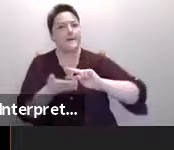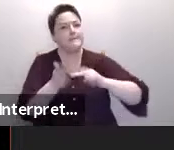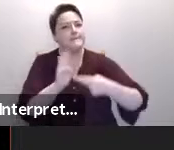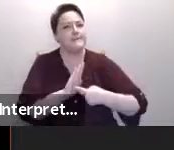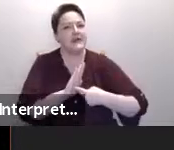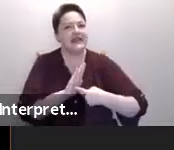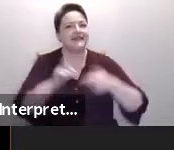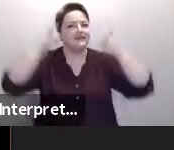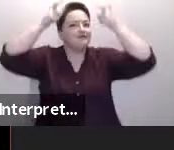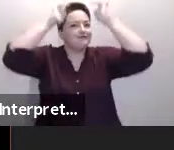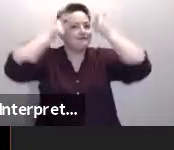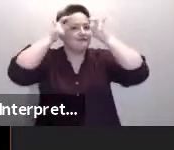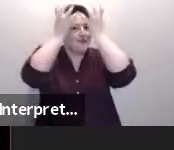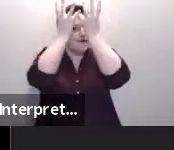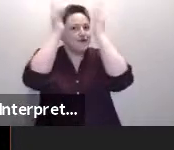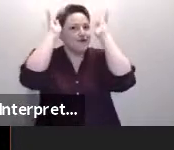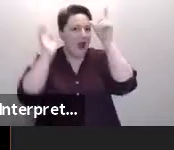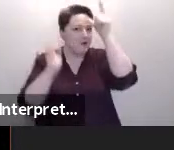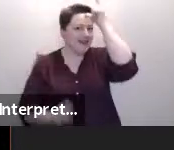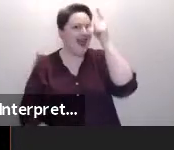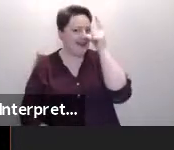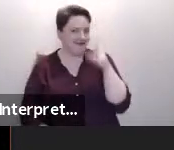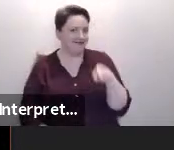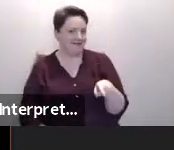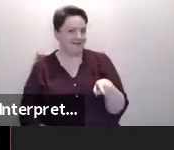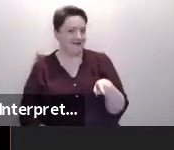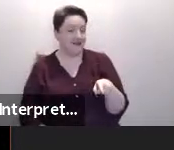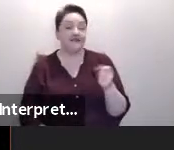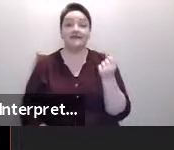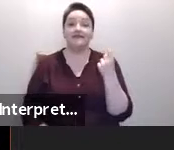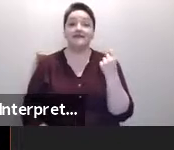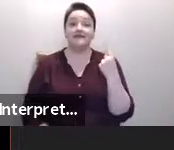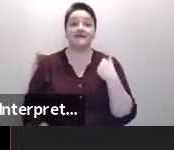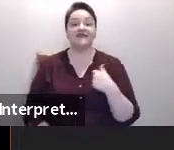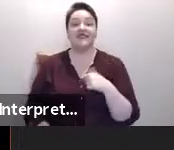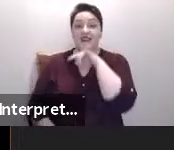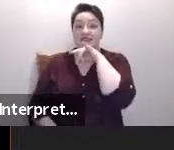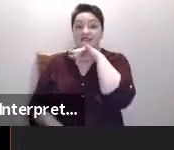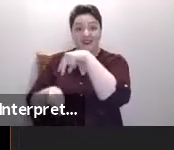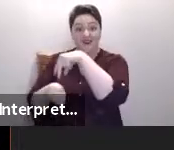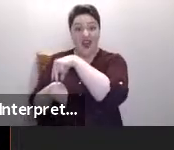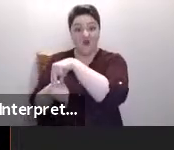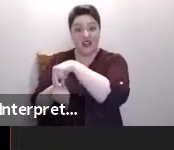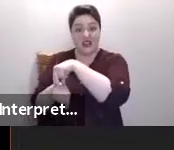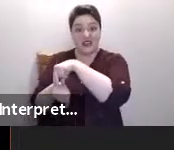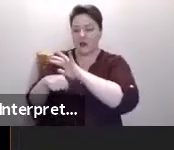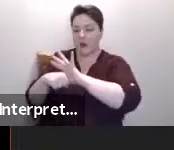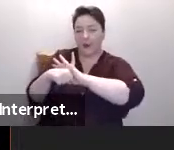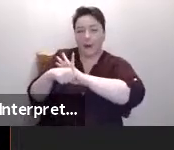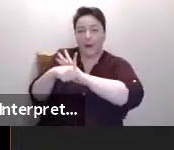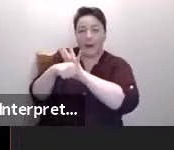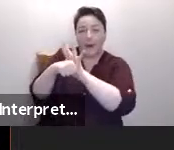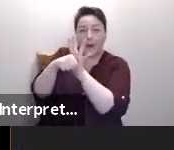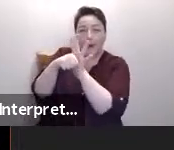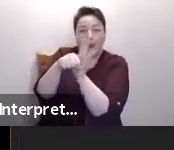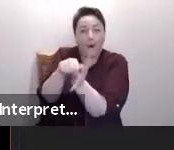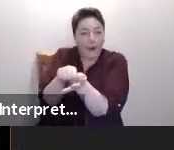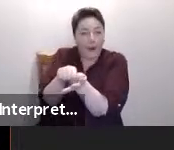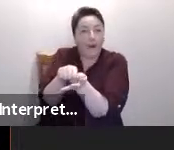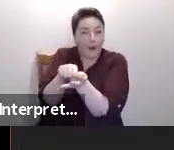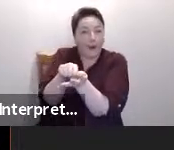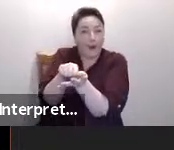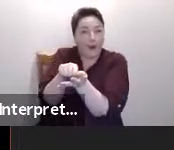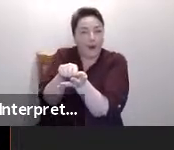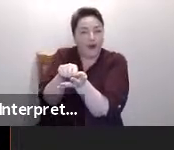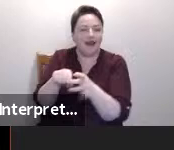a crown. So it has these proteins on the virus that make it look like a crown, hence